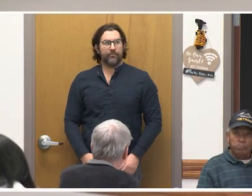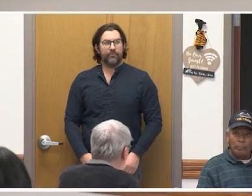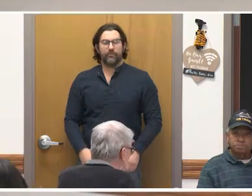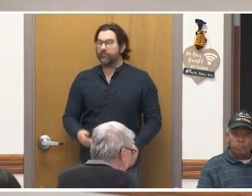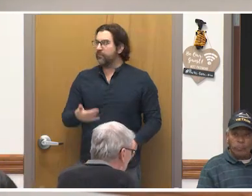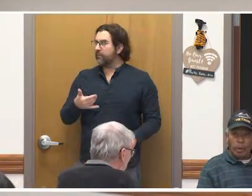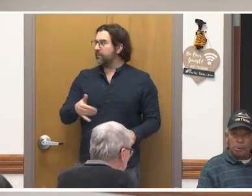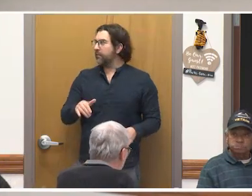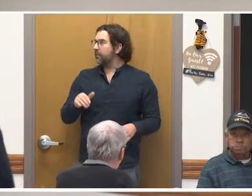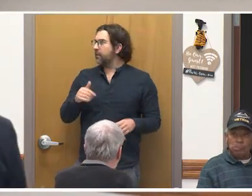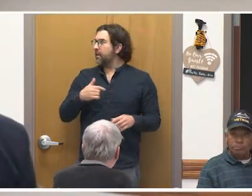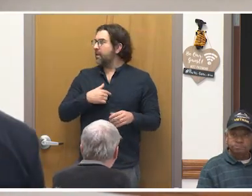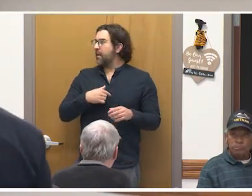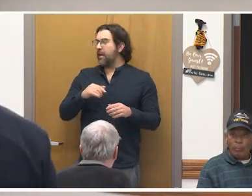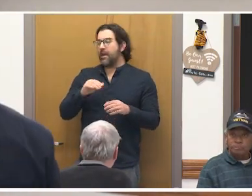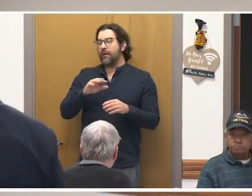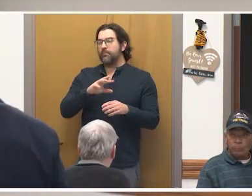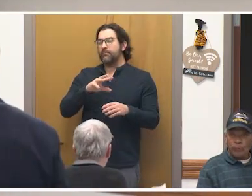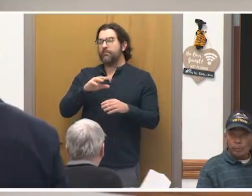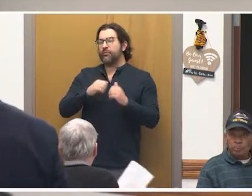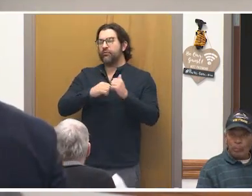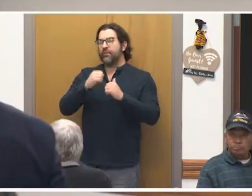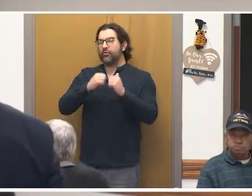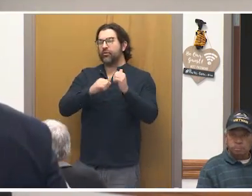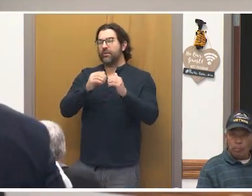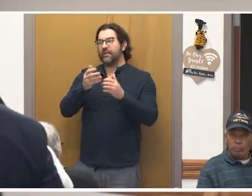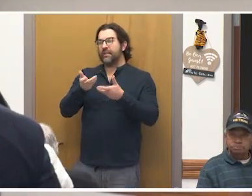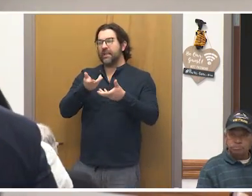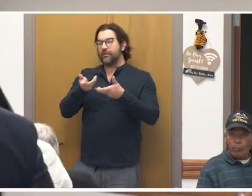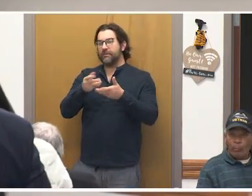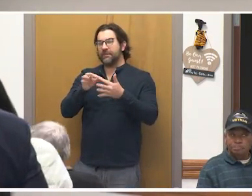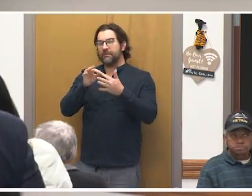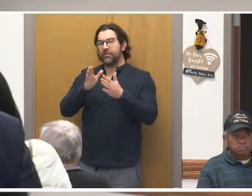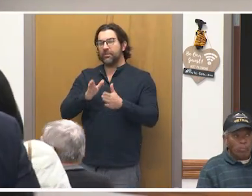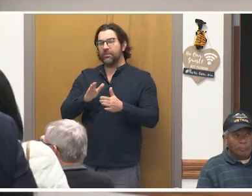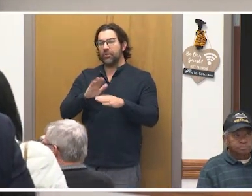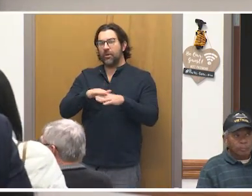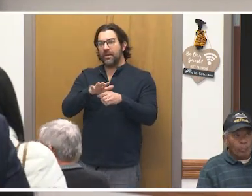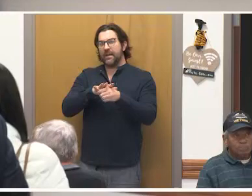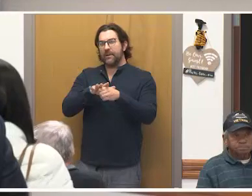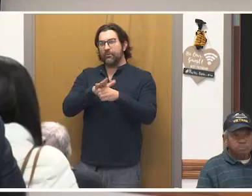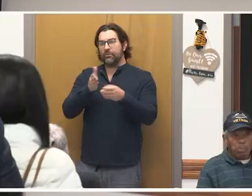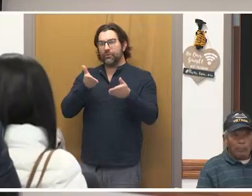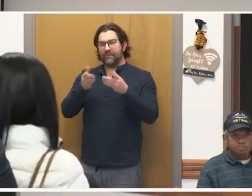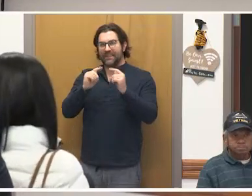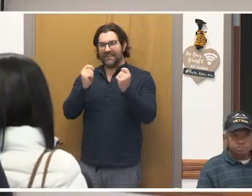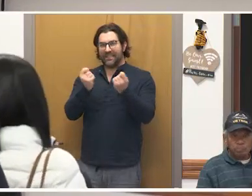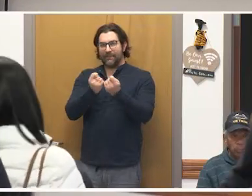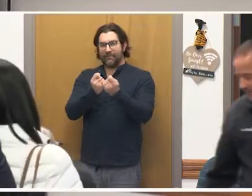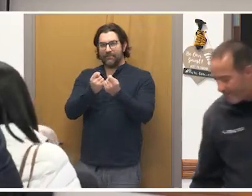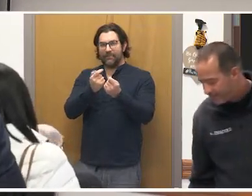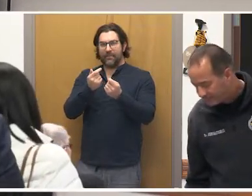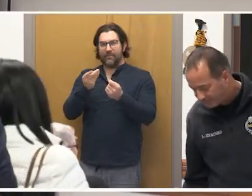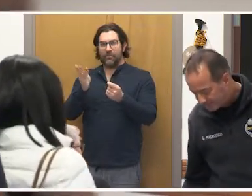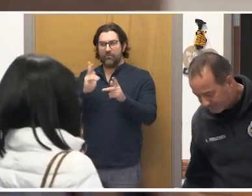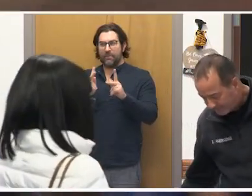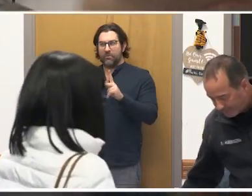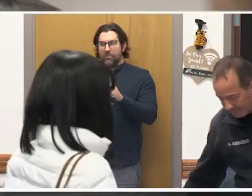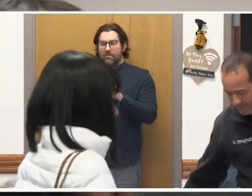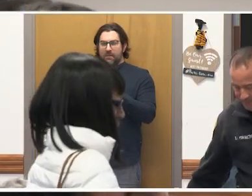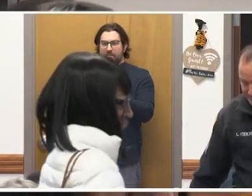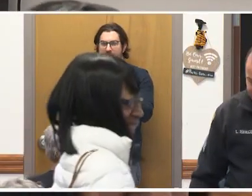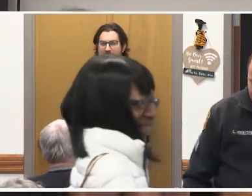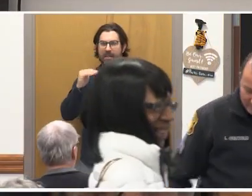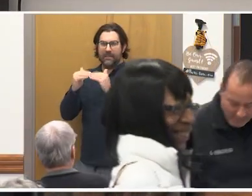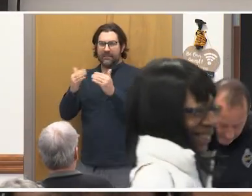My name's Jan Rather. I'm the Infrastructure Engagement Specialist in the Mayor's Office on the Neighborhood Services team, joined by a couple of my colleagues